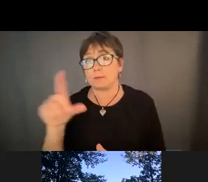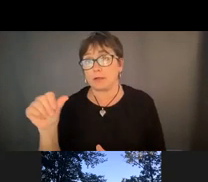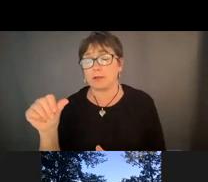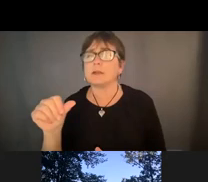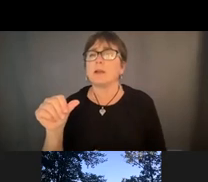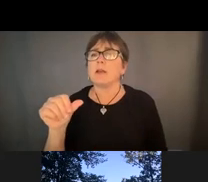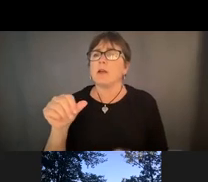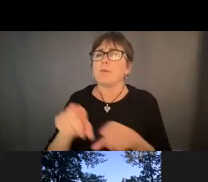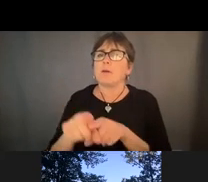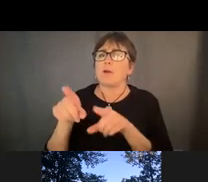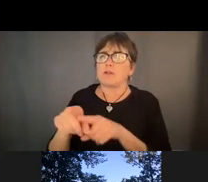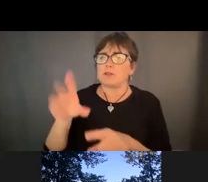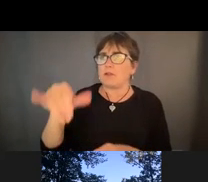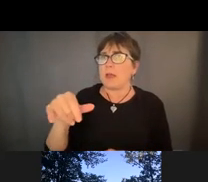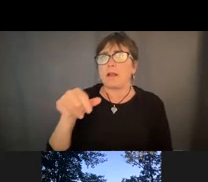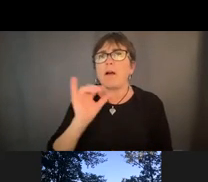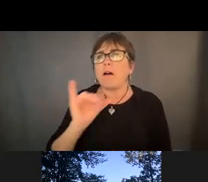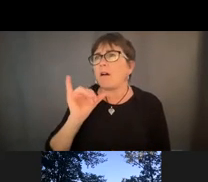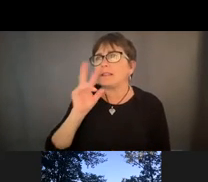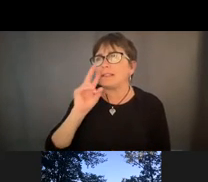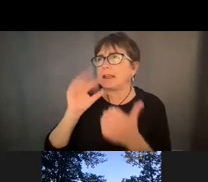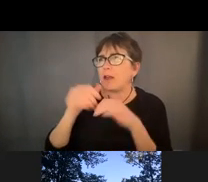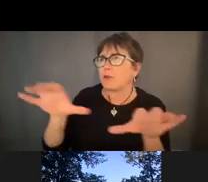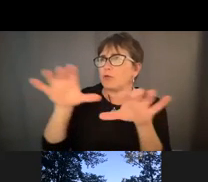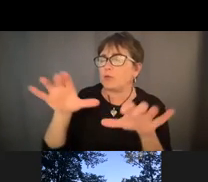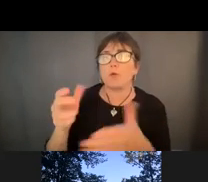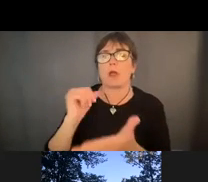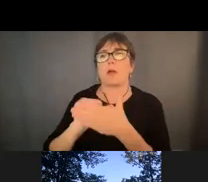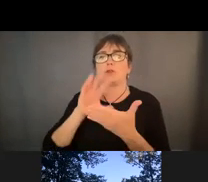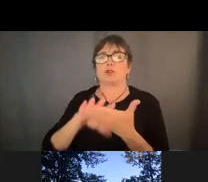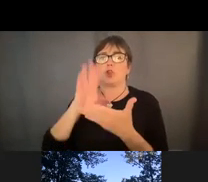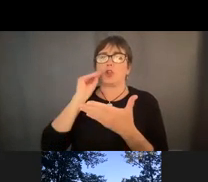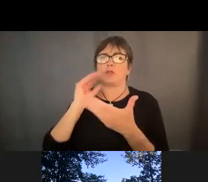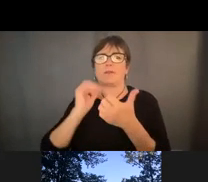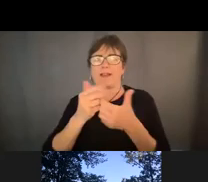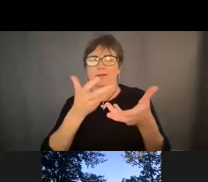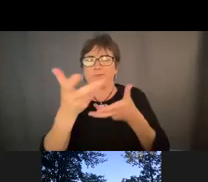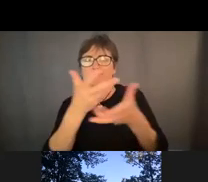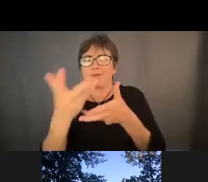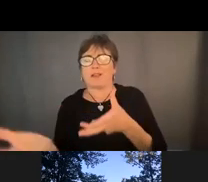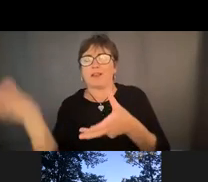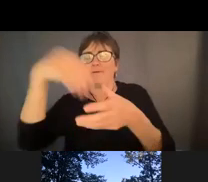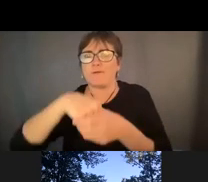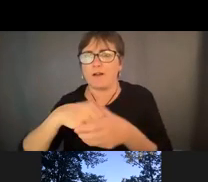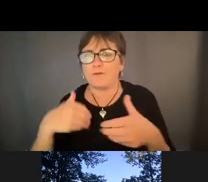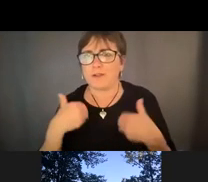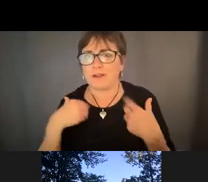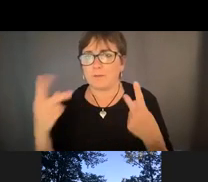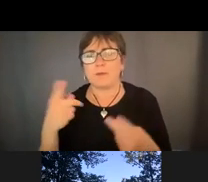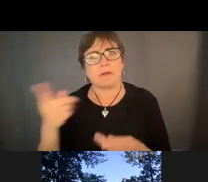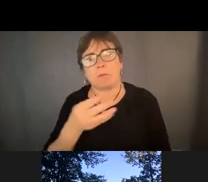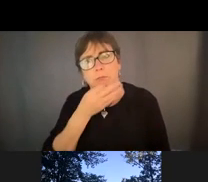us learn those practices of engaging the teens and youth at their level, because that's what they're really good